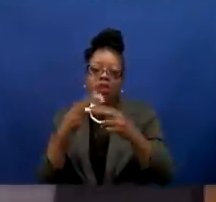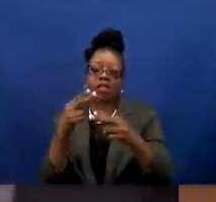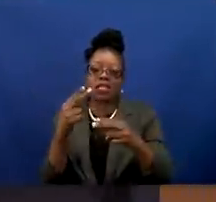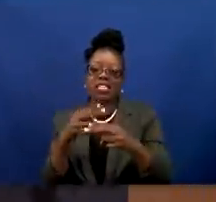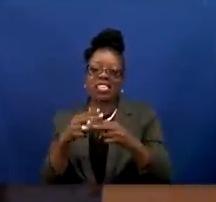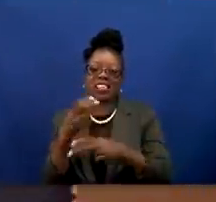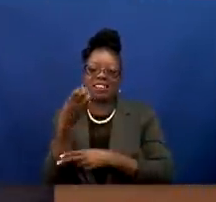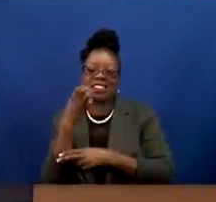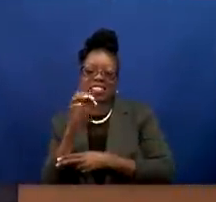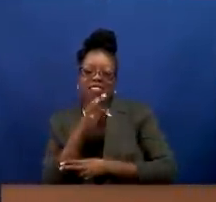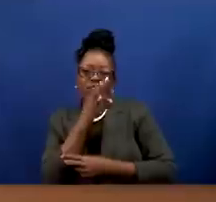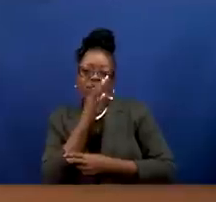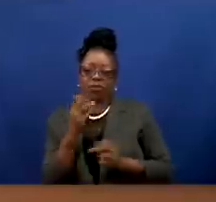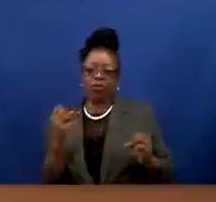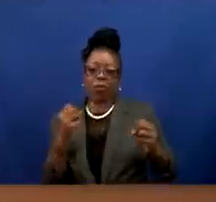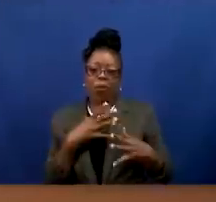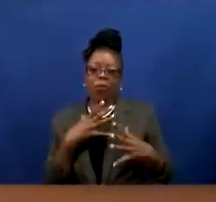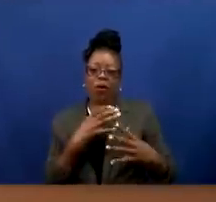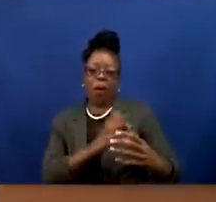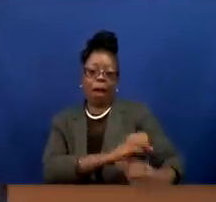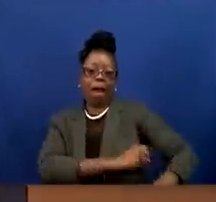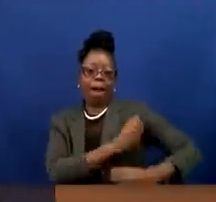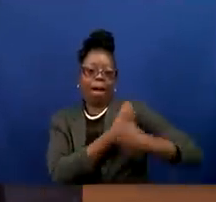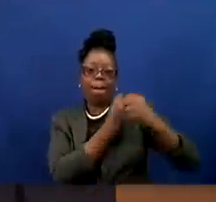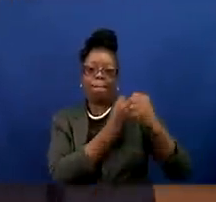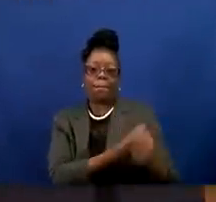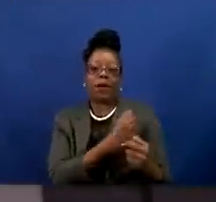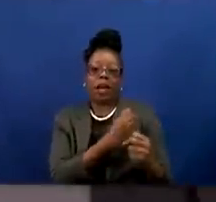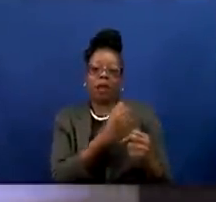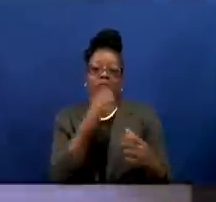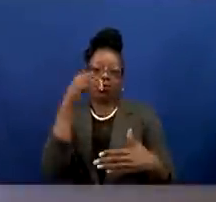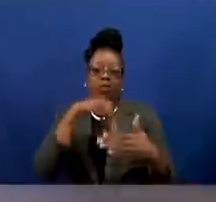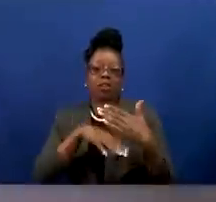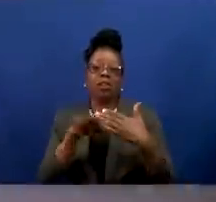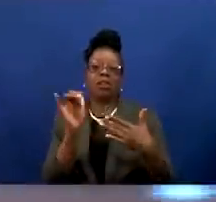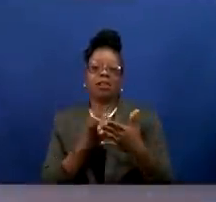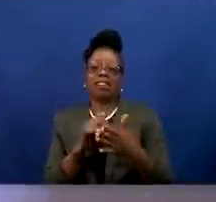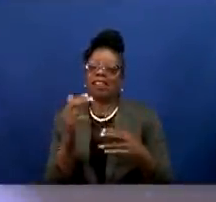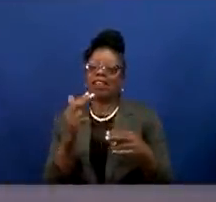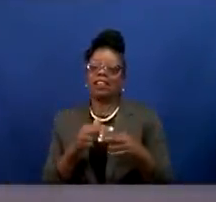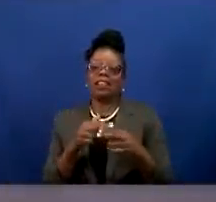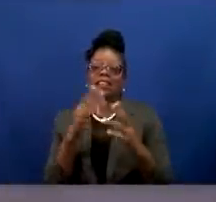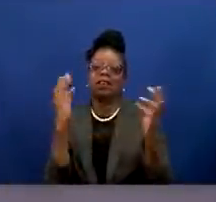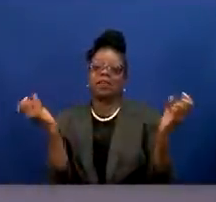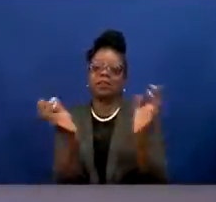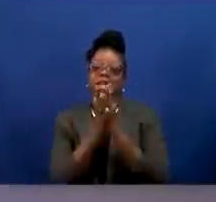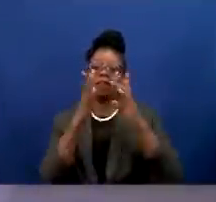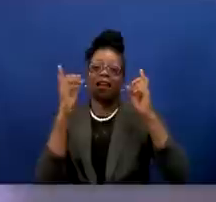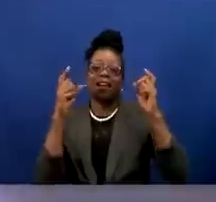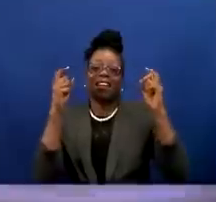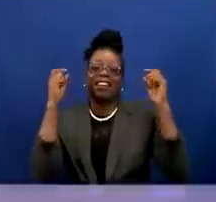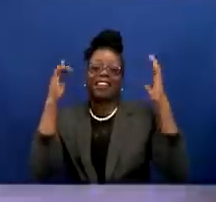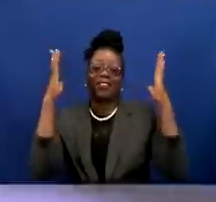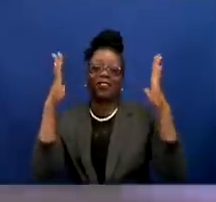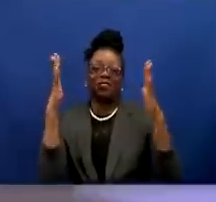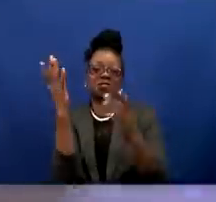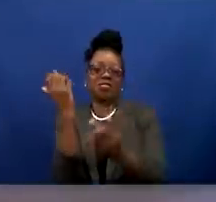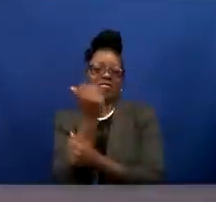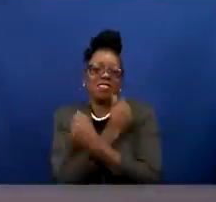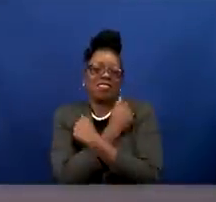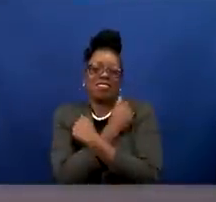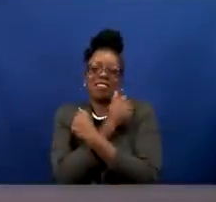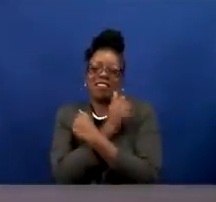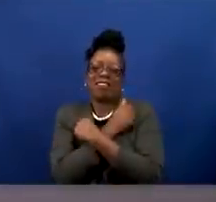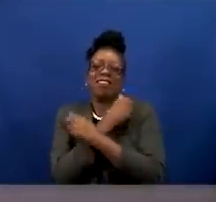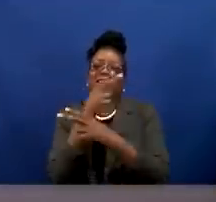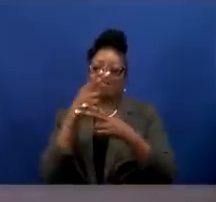name. Power in that name. Hallelujah. Woo! I love that name this morning. Anybody love that name